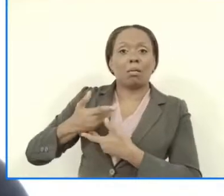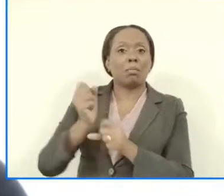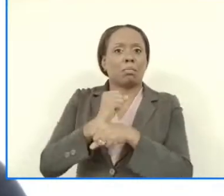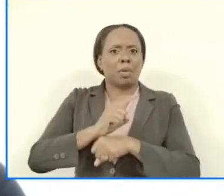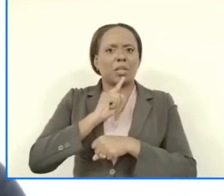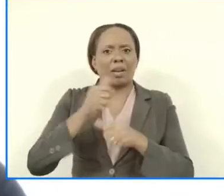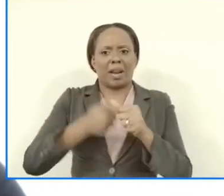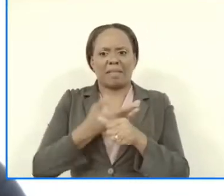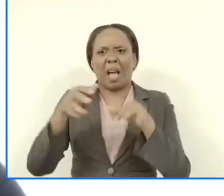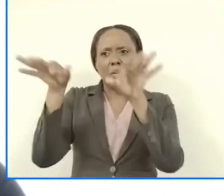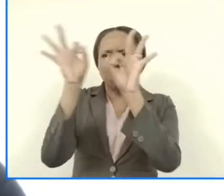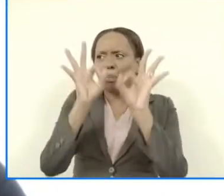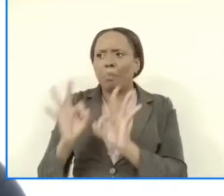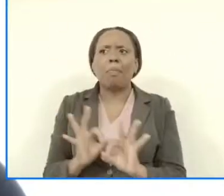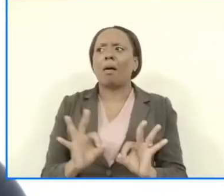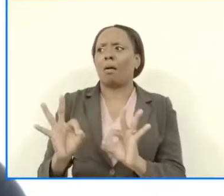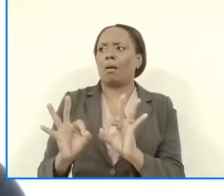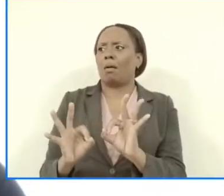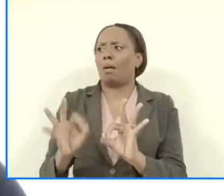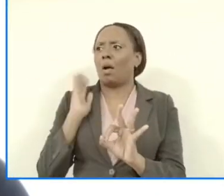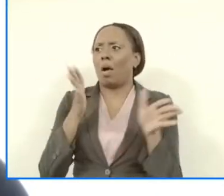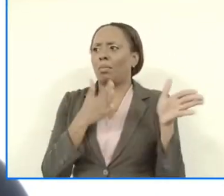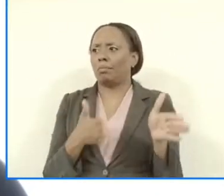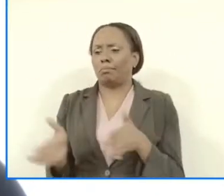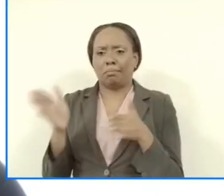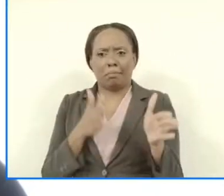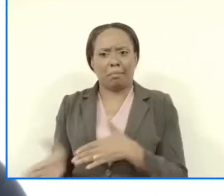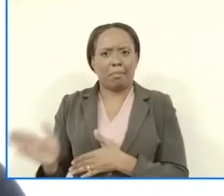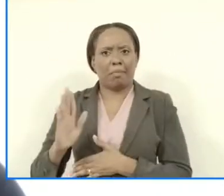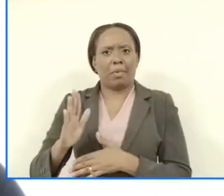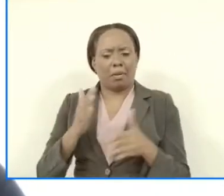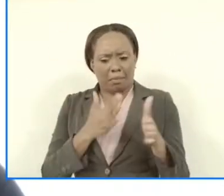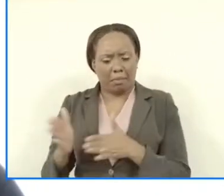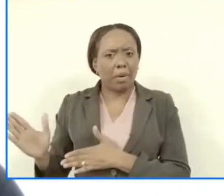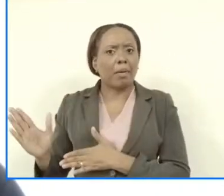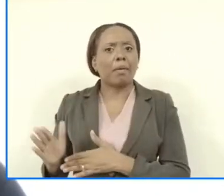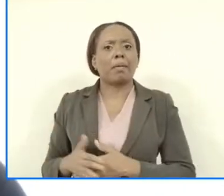we have everything and we're preparing our work plans to suit.